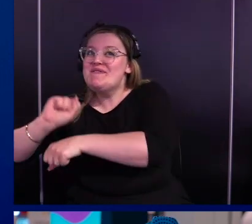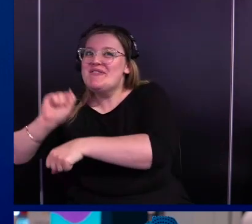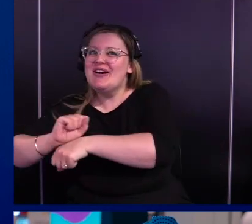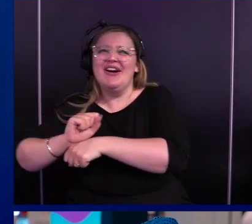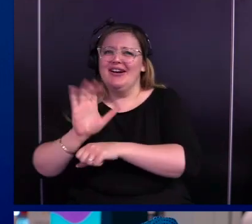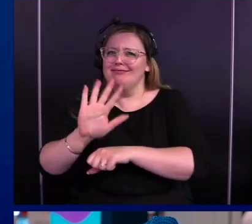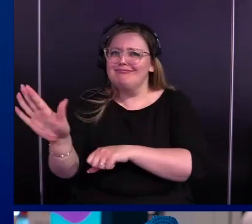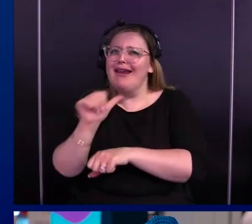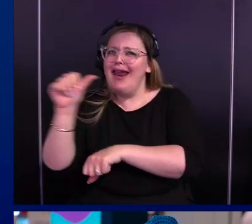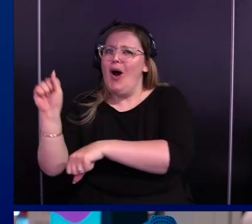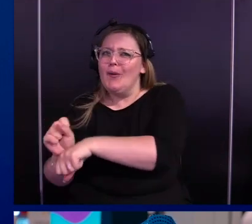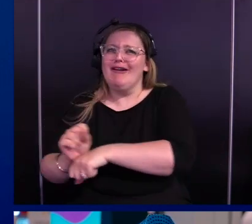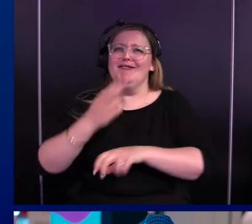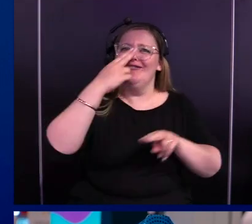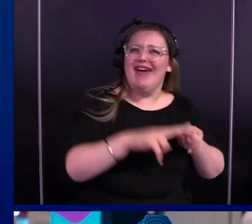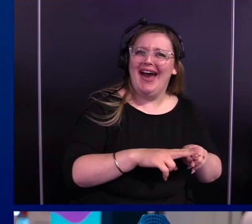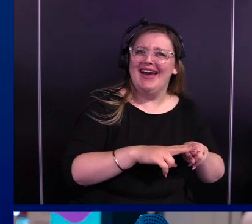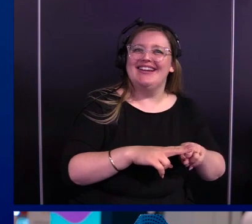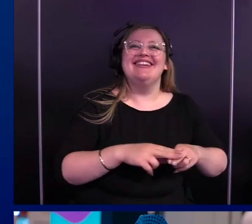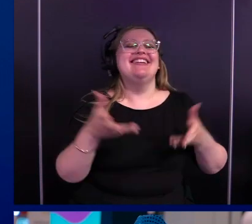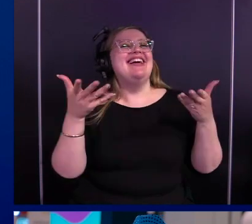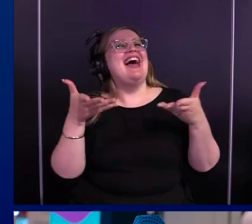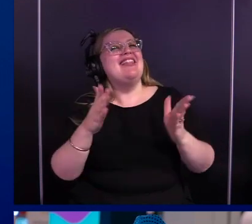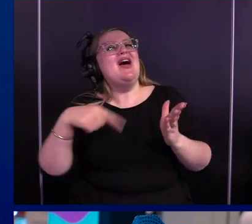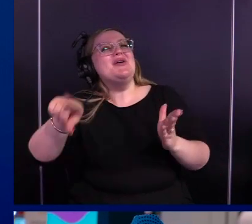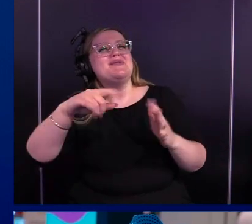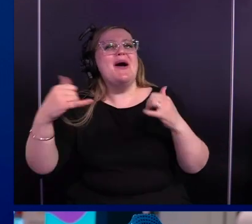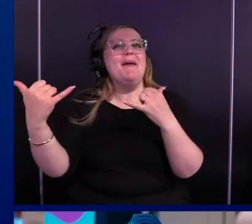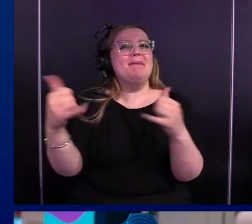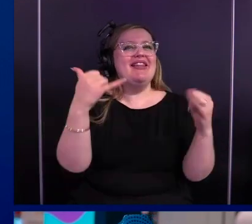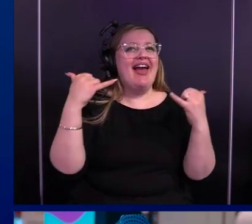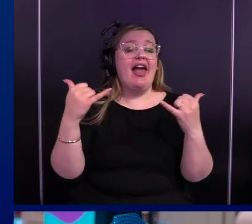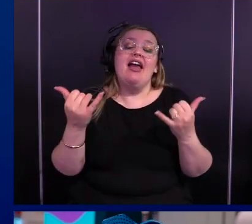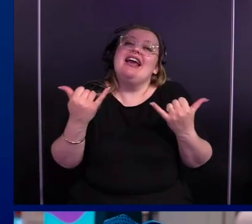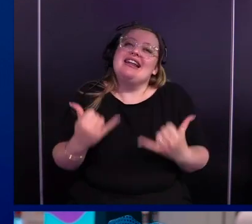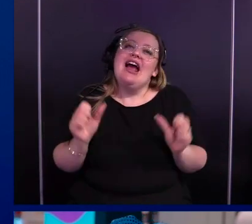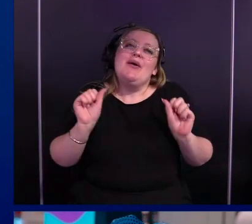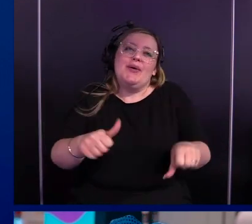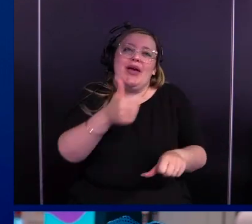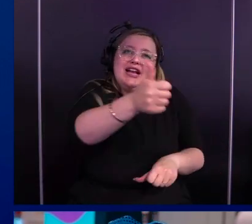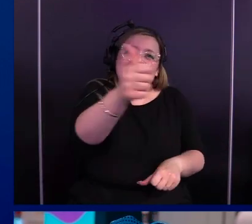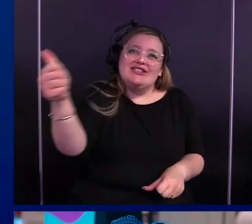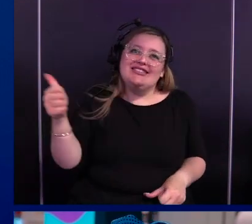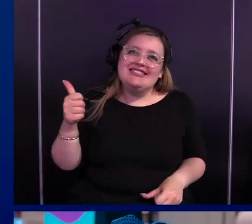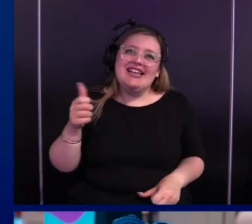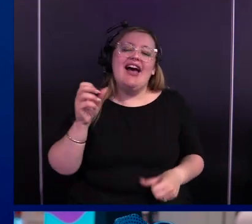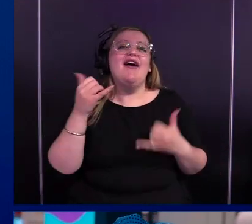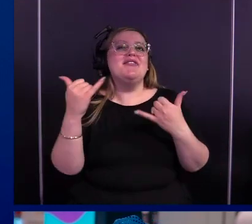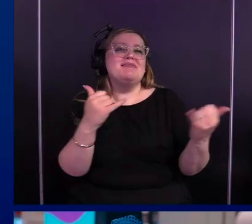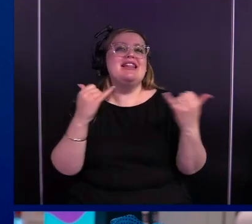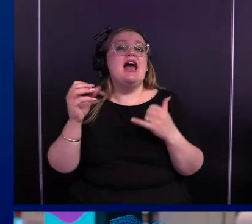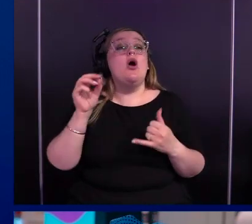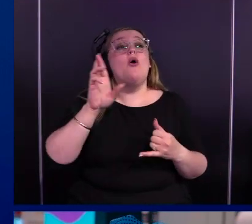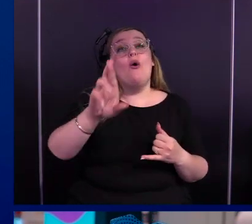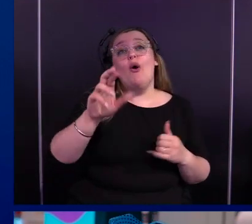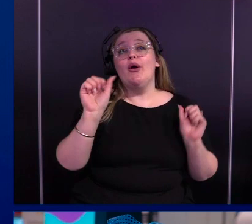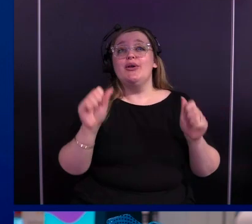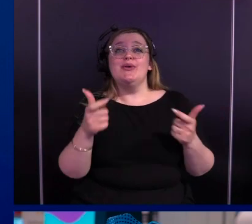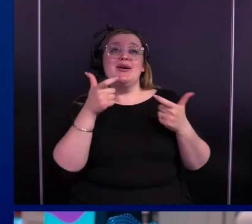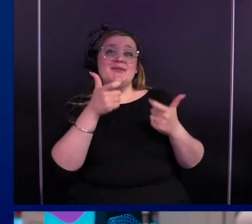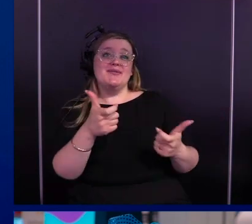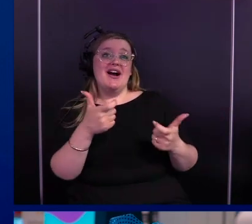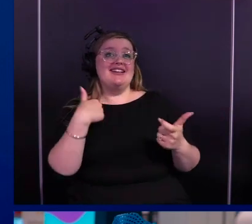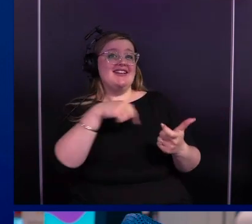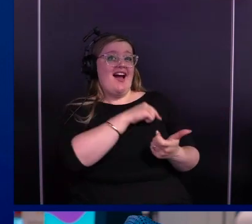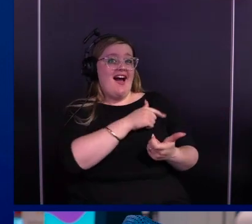And give you the opportunity to play it. Of course, now you can go in and play it for yourself, and or you can watch us and some guests play